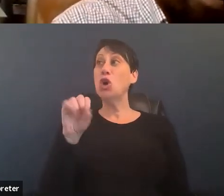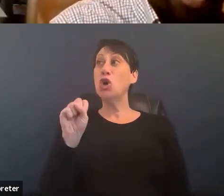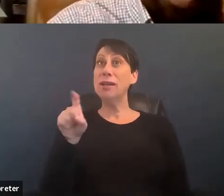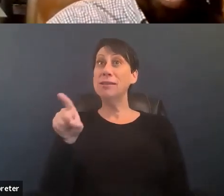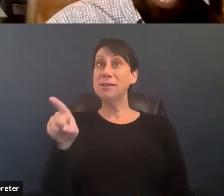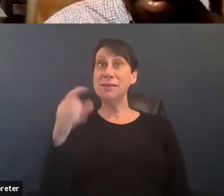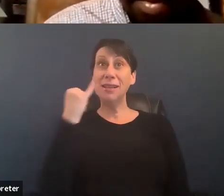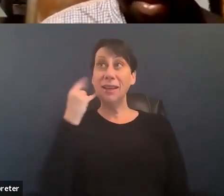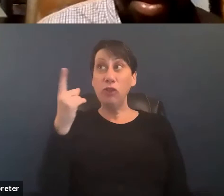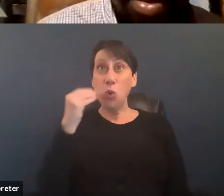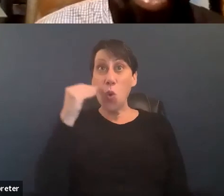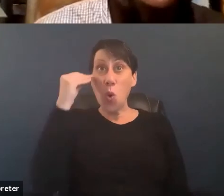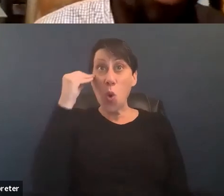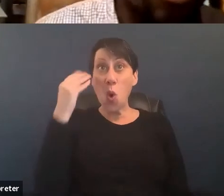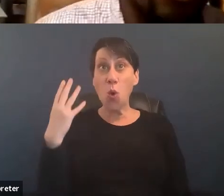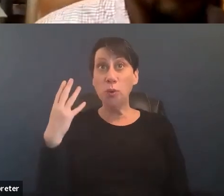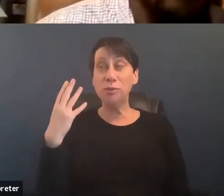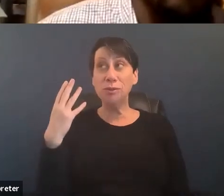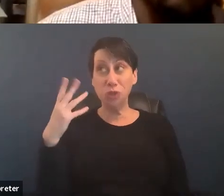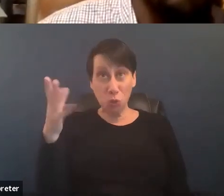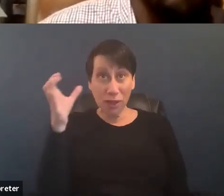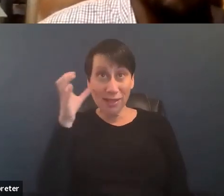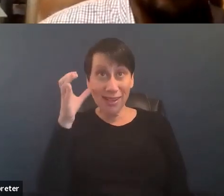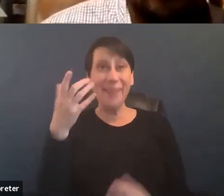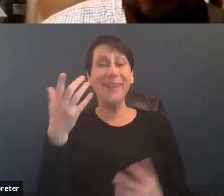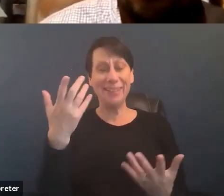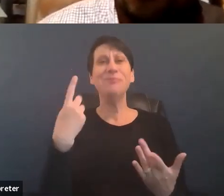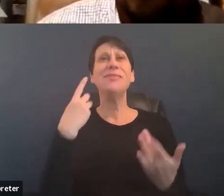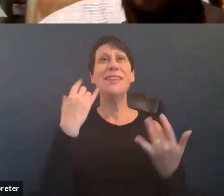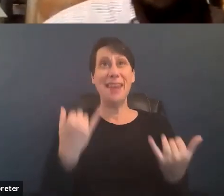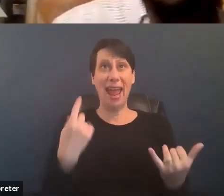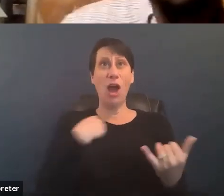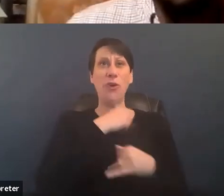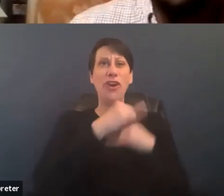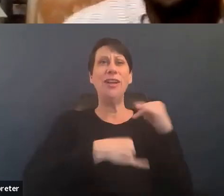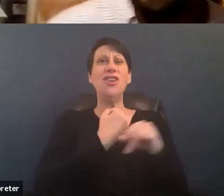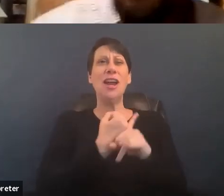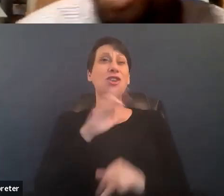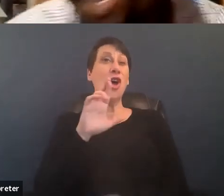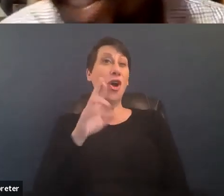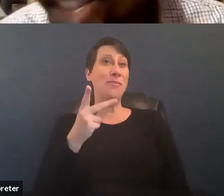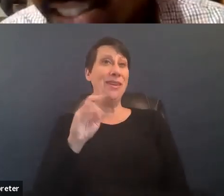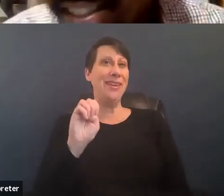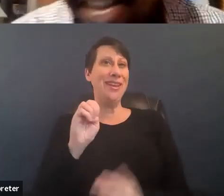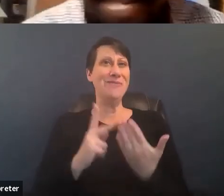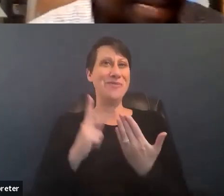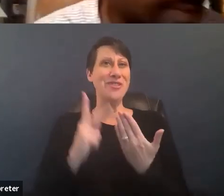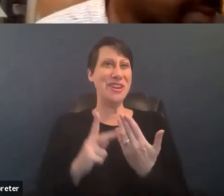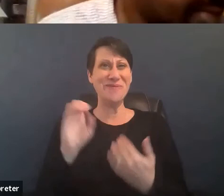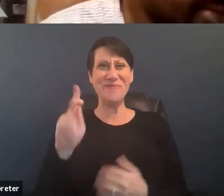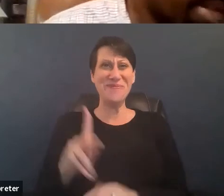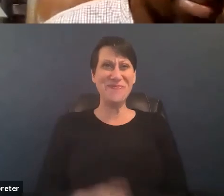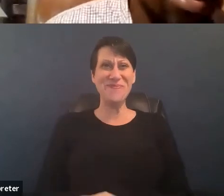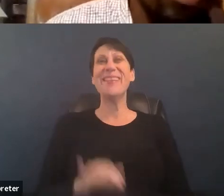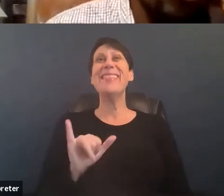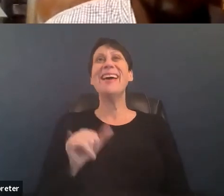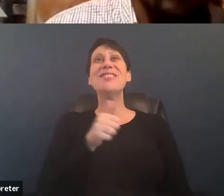you're listening, we are now the International RPE program, okay? Anyone else? That's great.